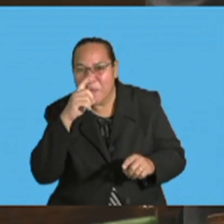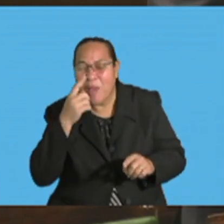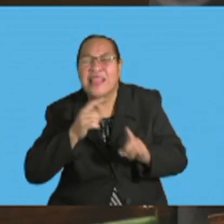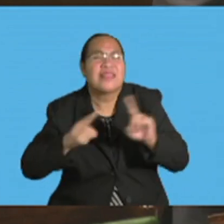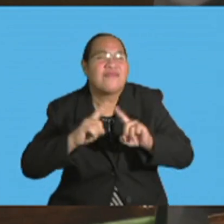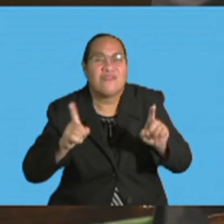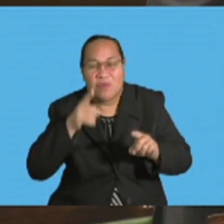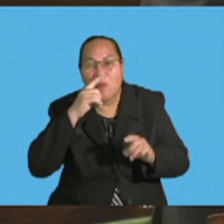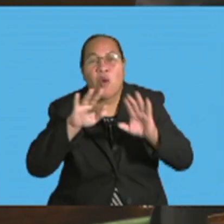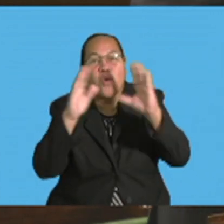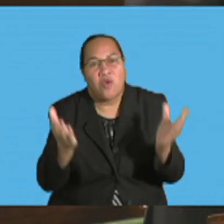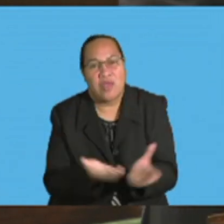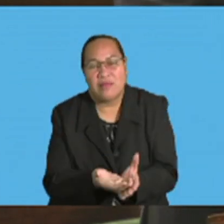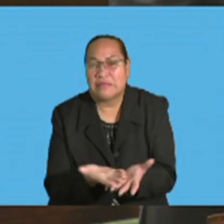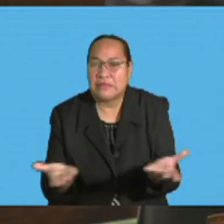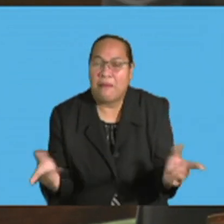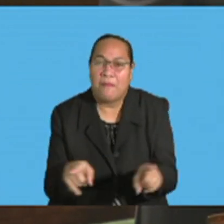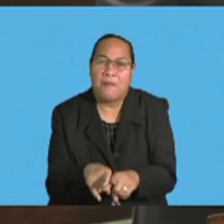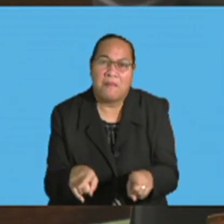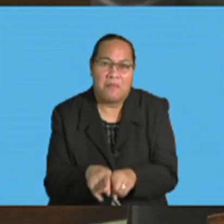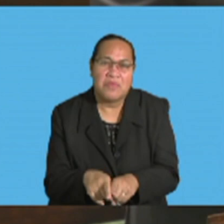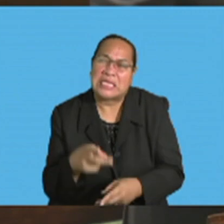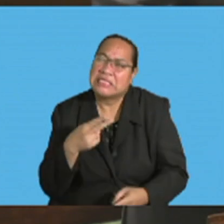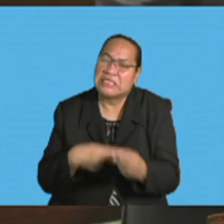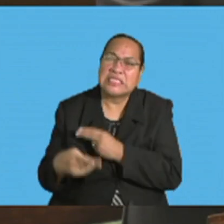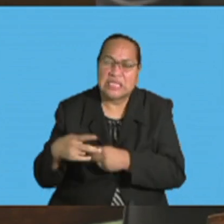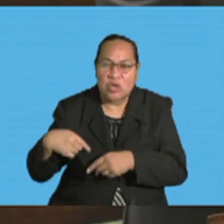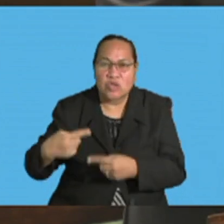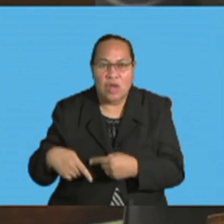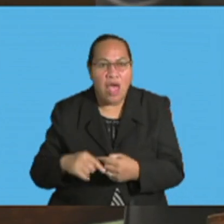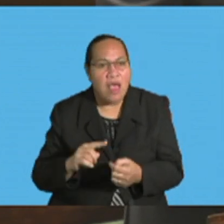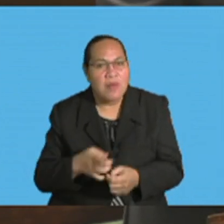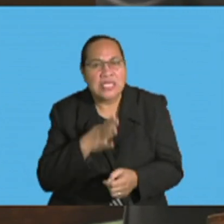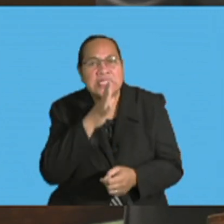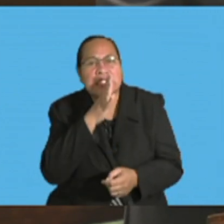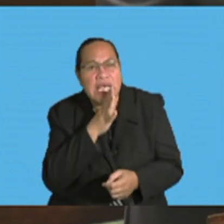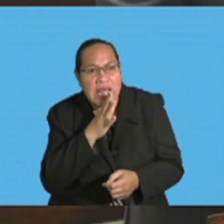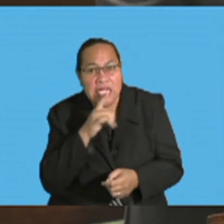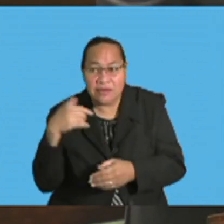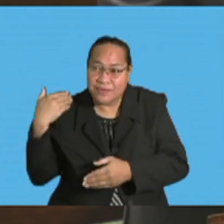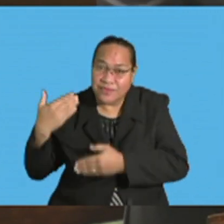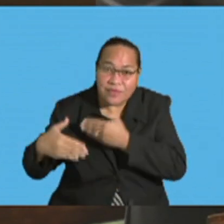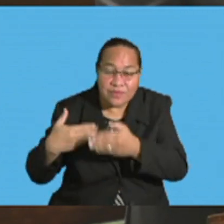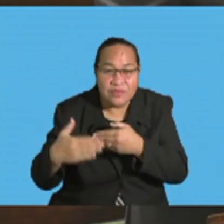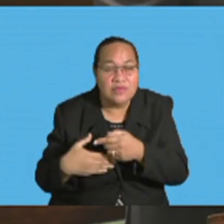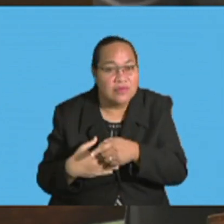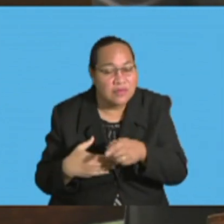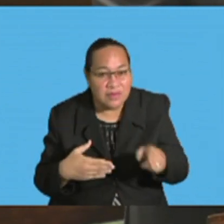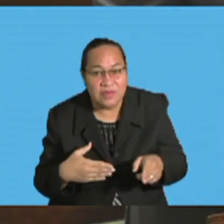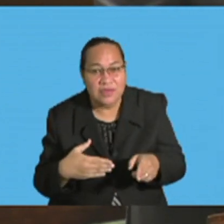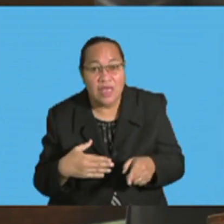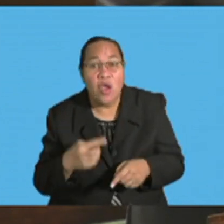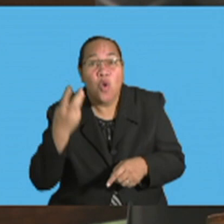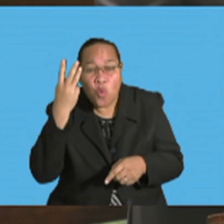people on earth. And sadly, Mr. Speaker, descendants of all those communities still commit such crimes,